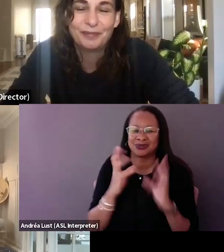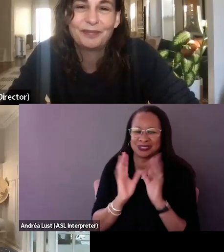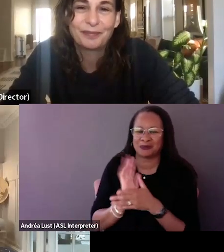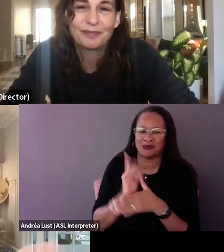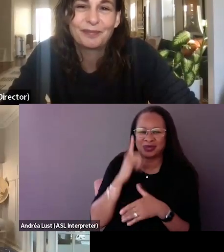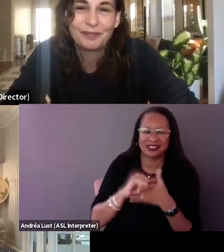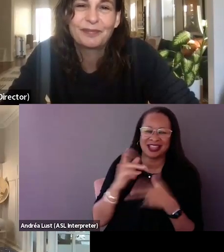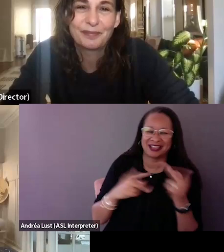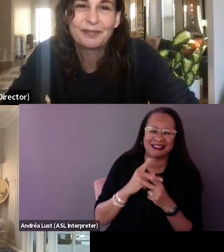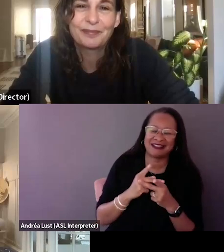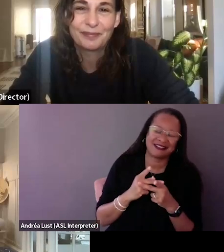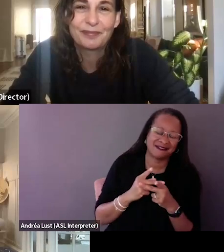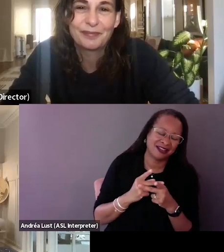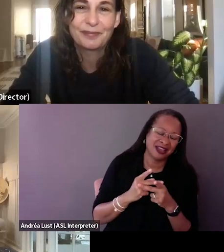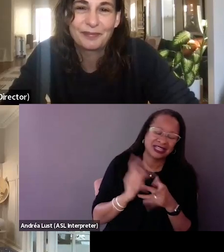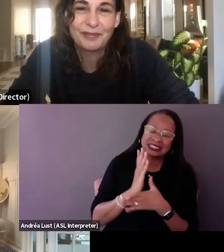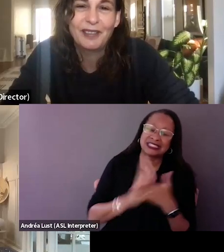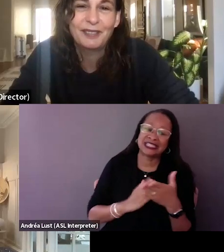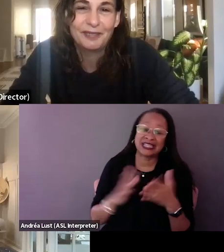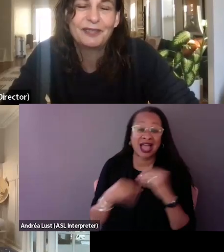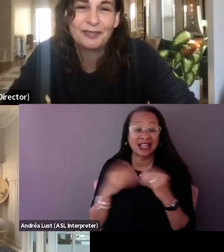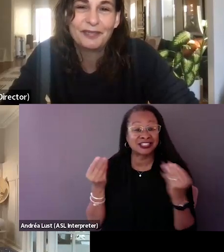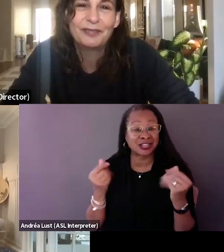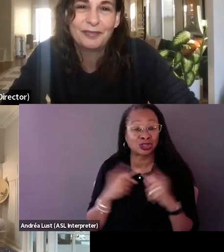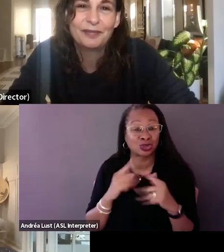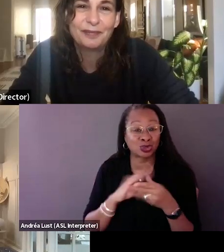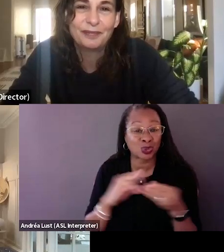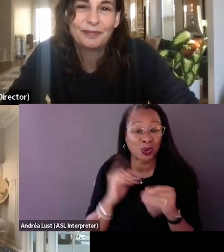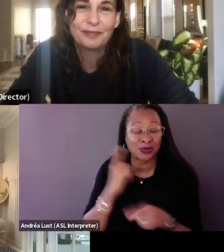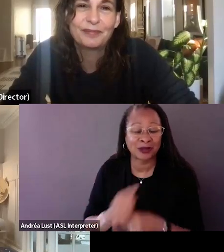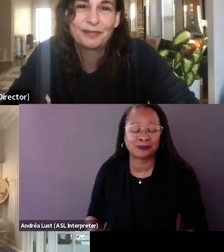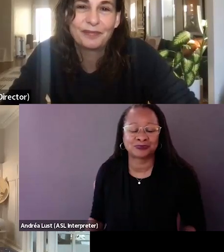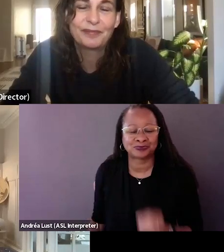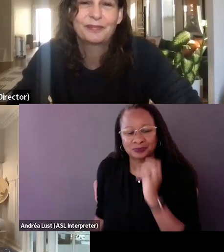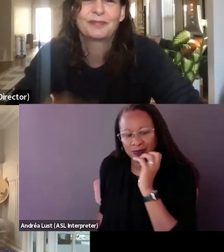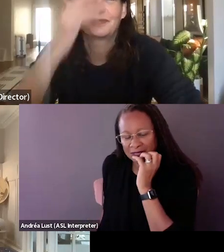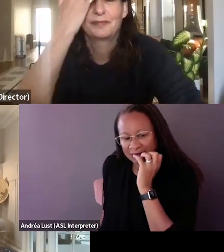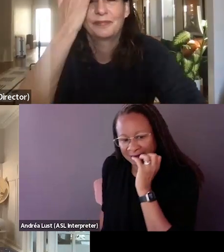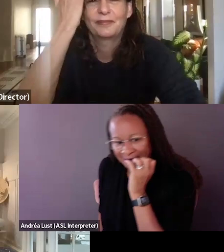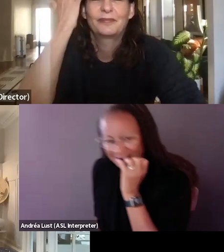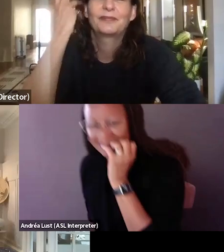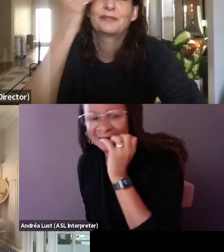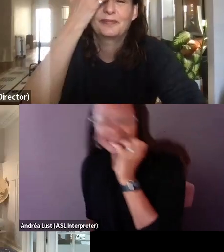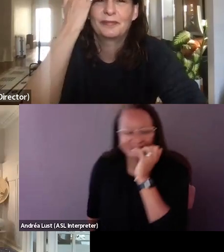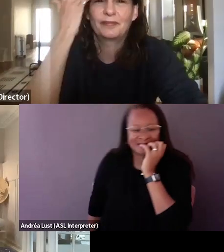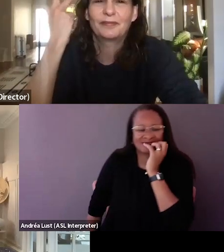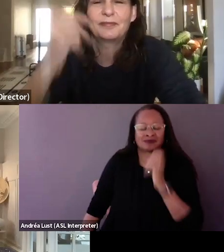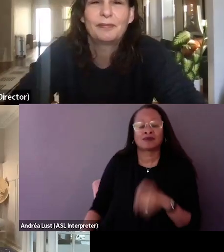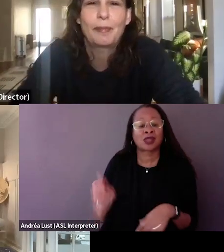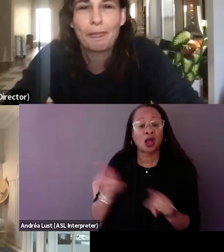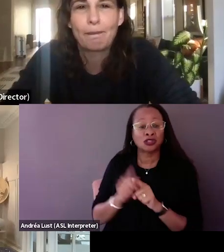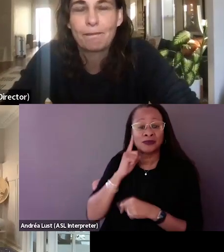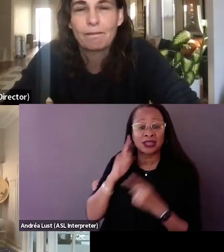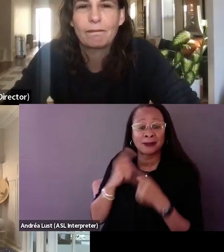scene that kind of adds texture was that. Yeah. And then also, Madeline, I'm thinking about like the scene where he's